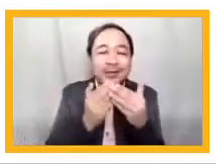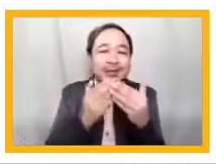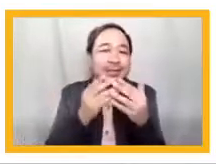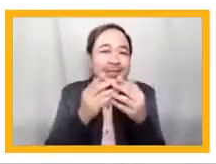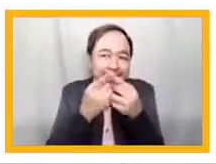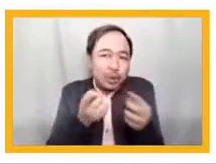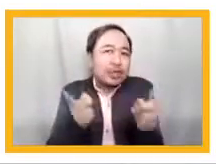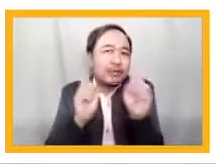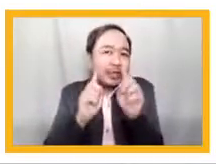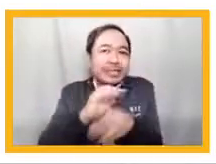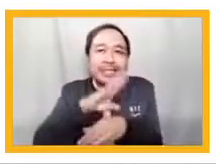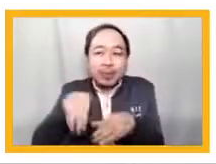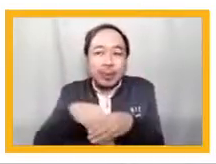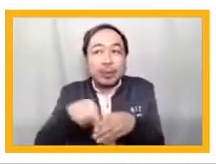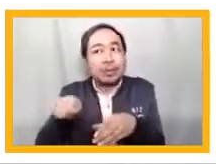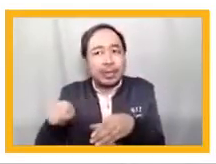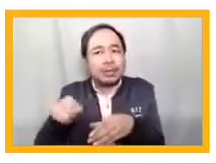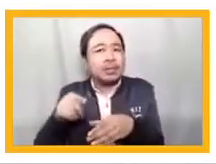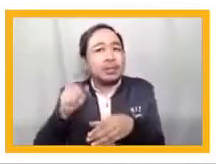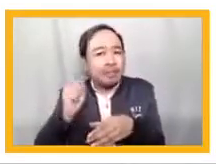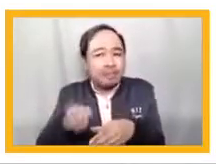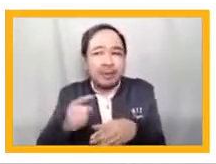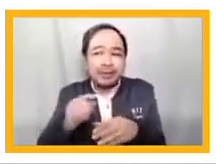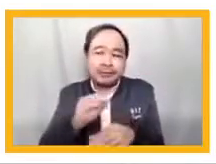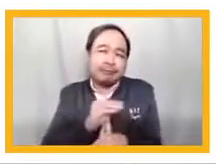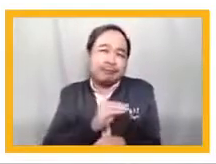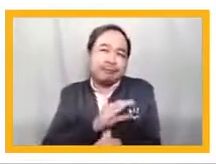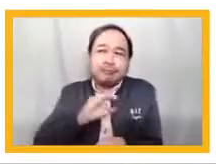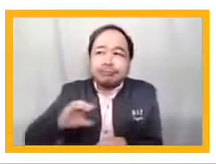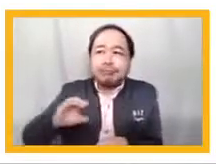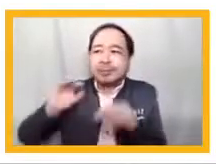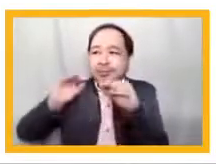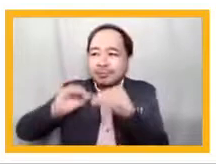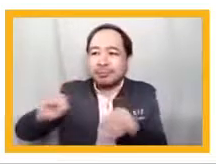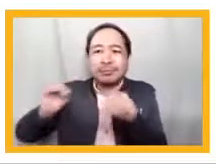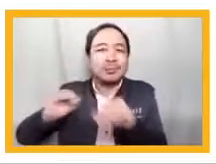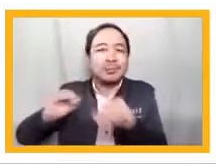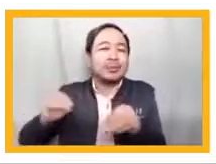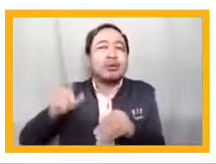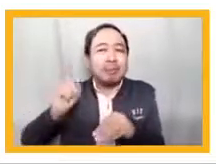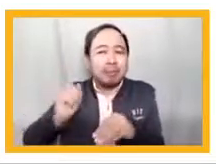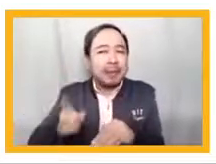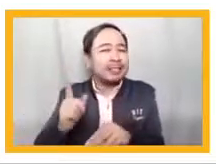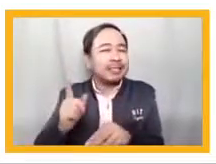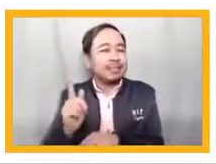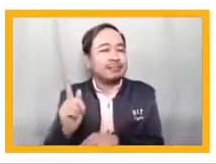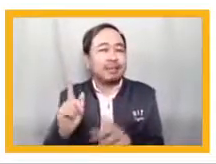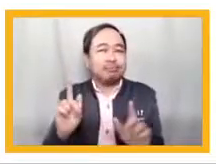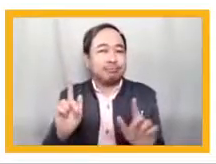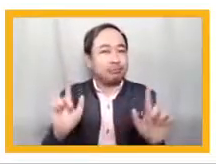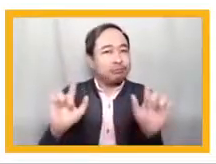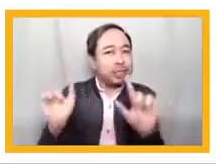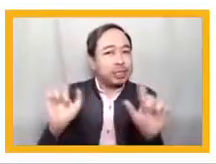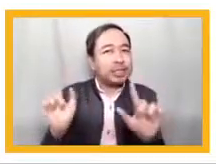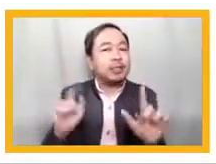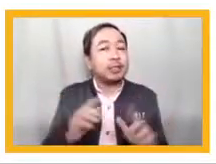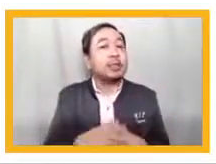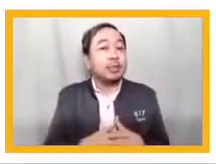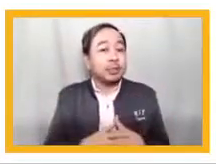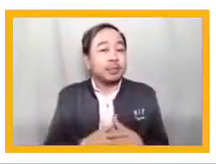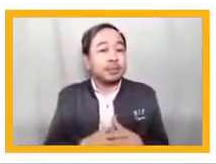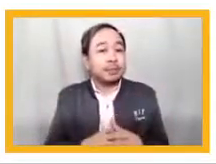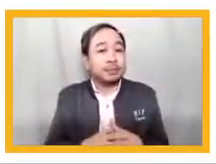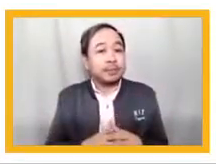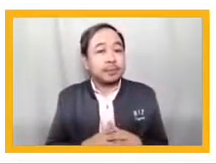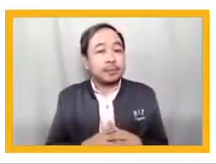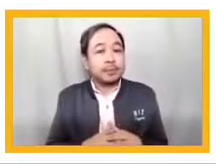Readiness means a lot of things, and capacity means also a lot of things. And we noticed from the